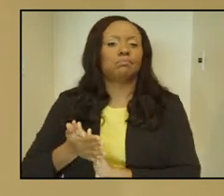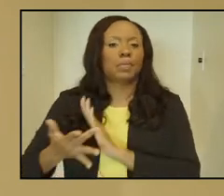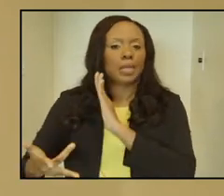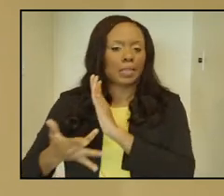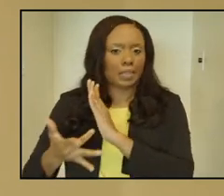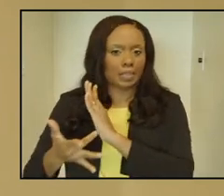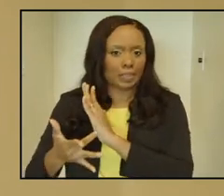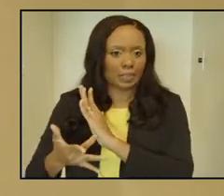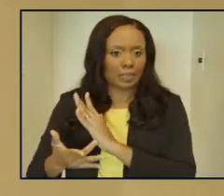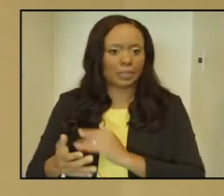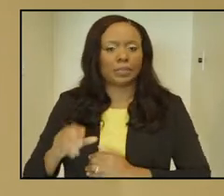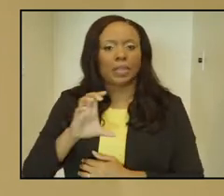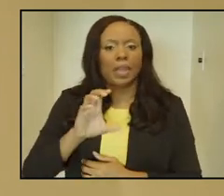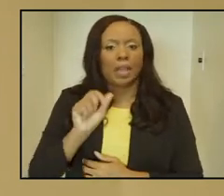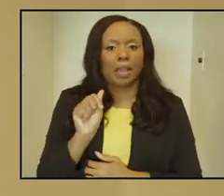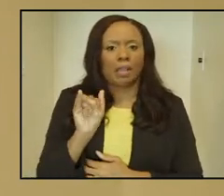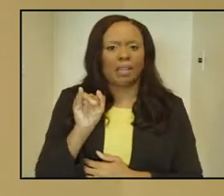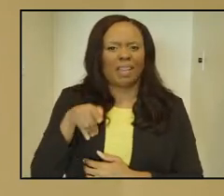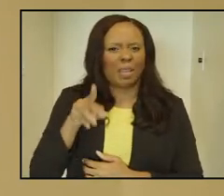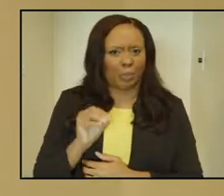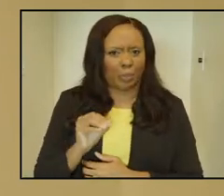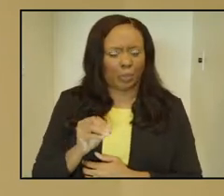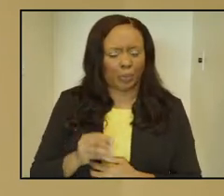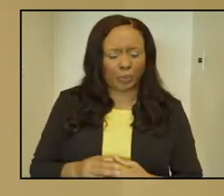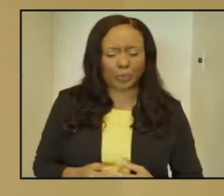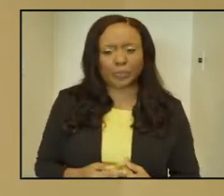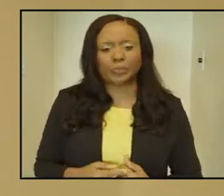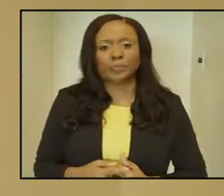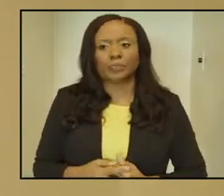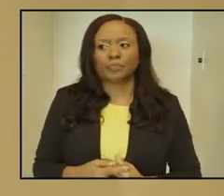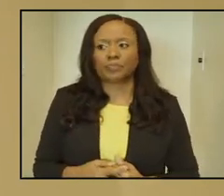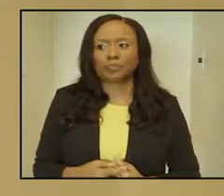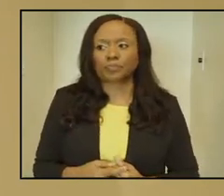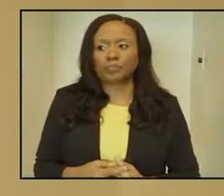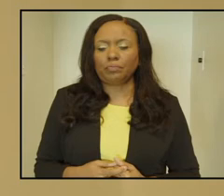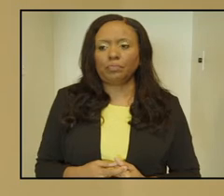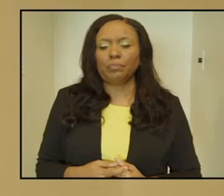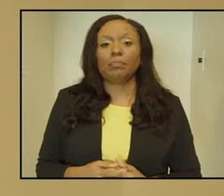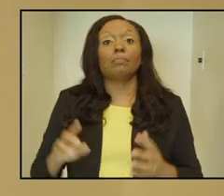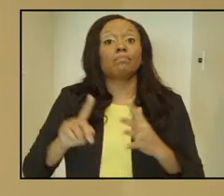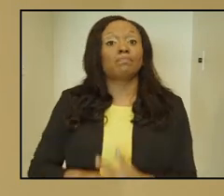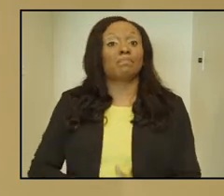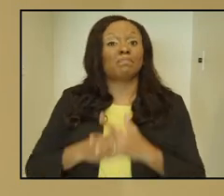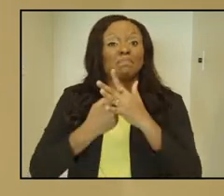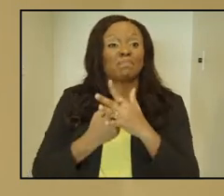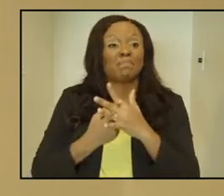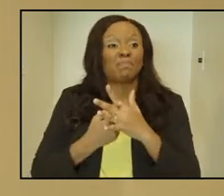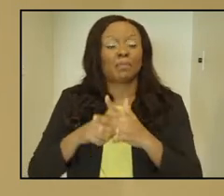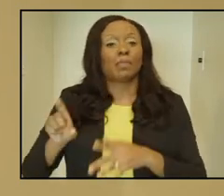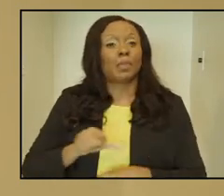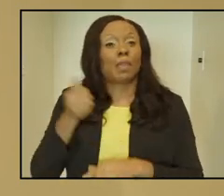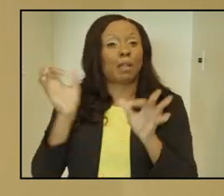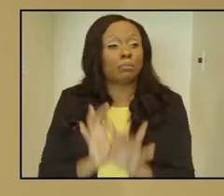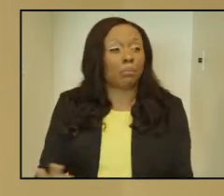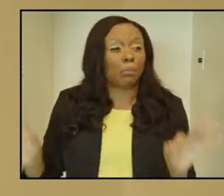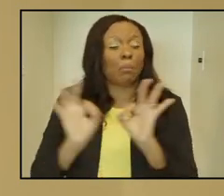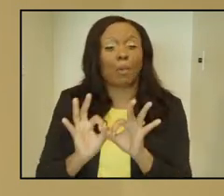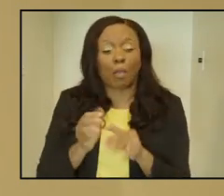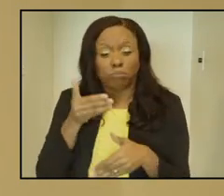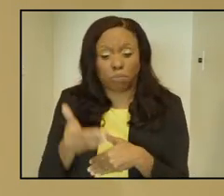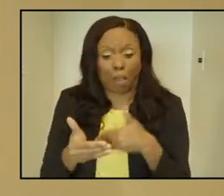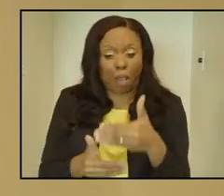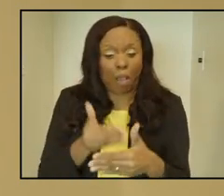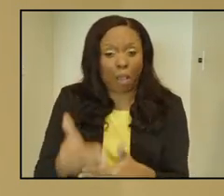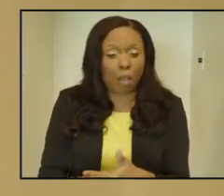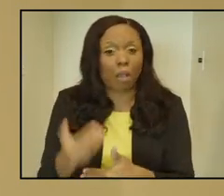Intellectual Property Office in Barbados. This launch symbolizes yet another important step in